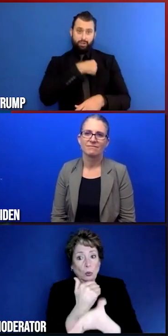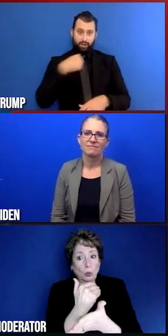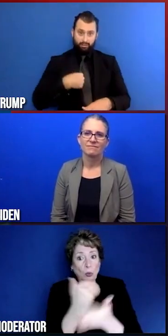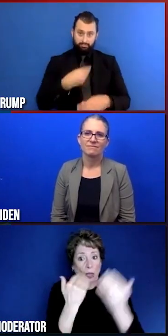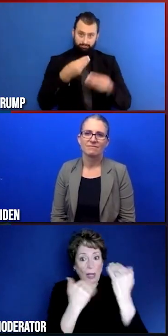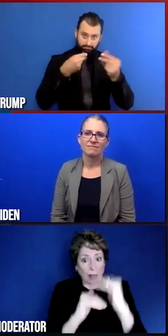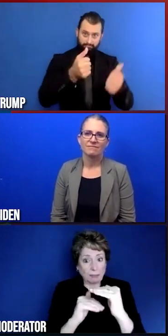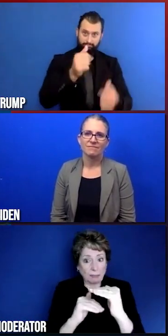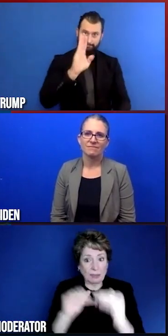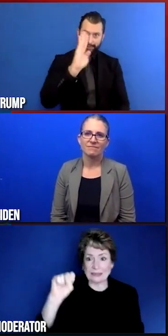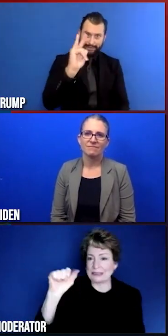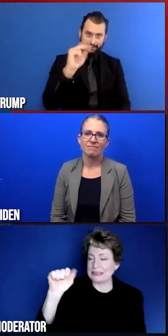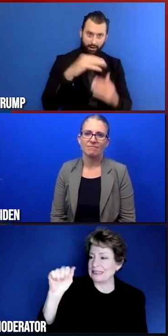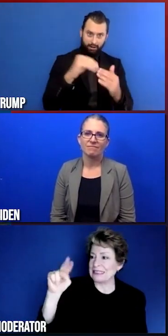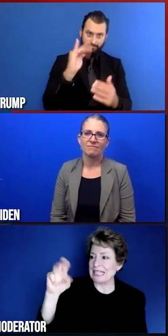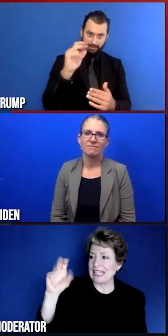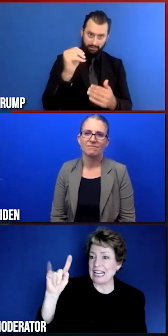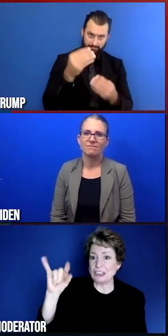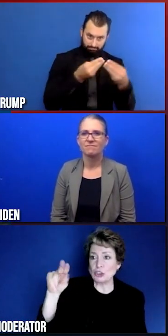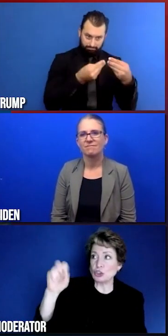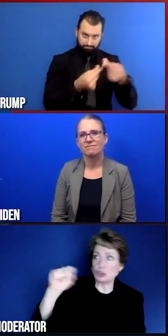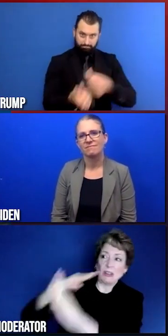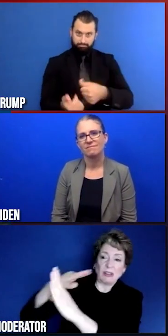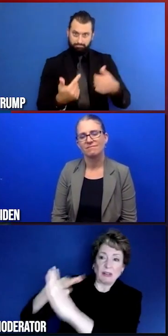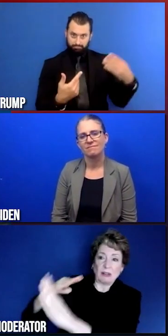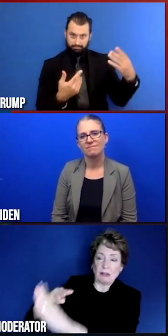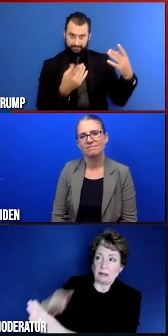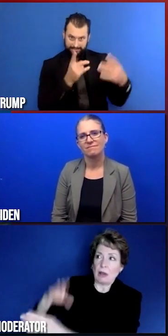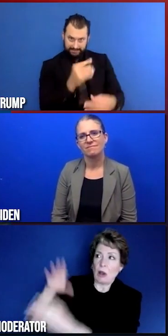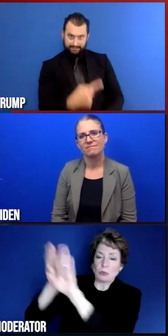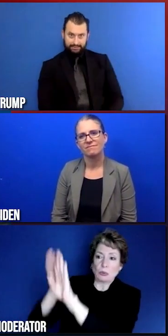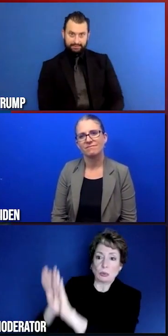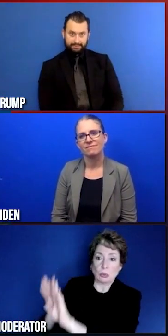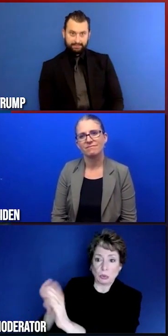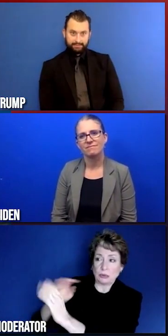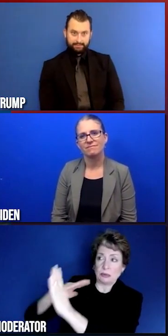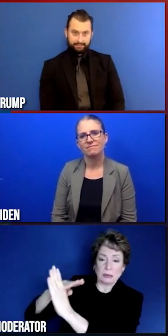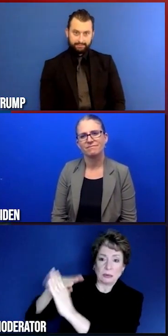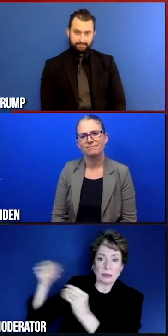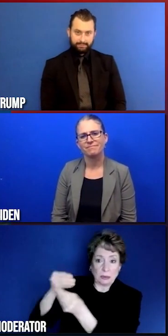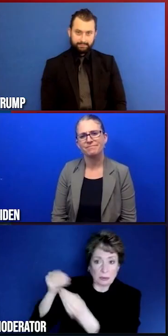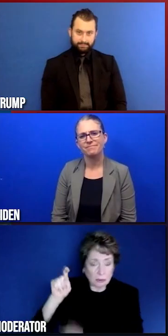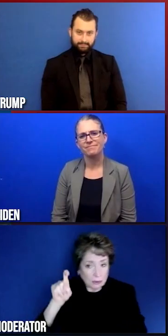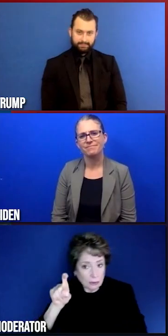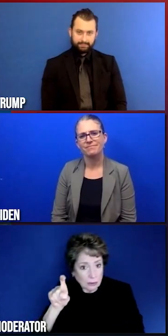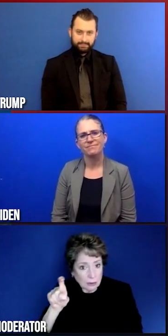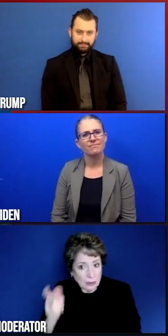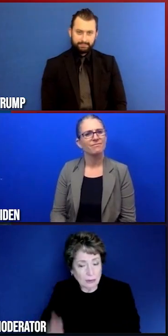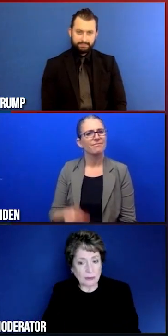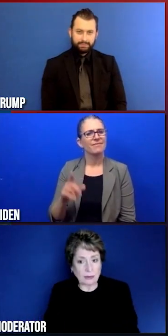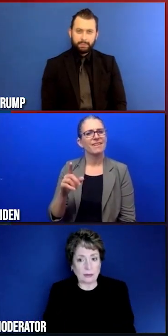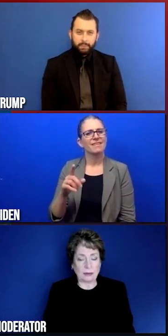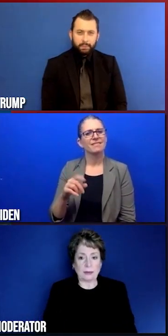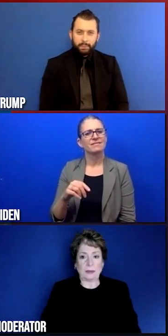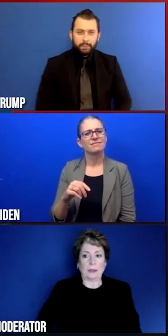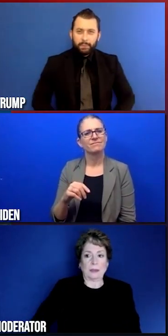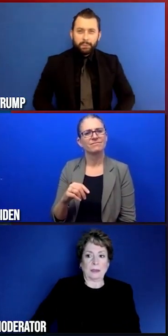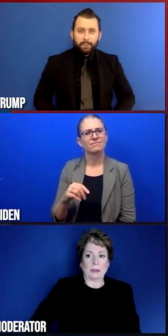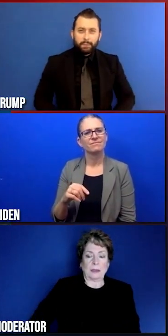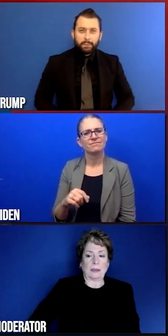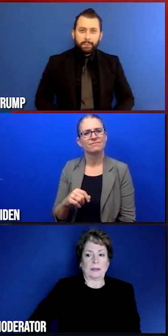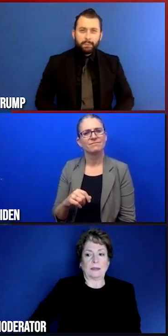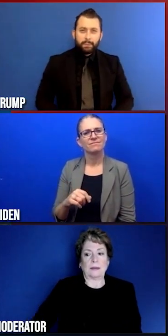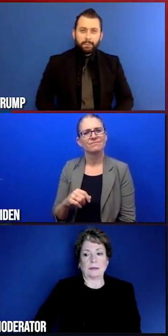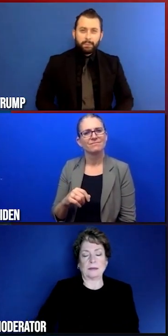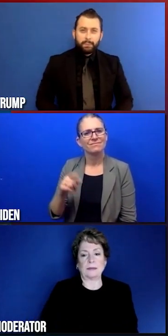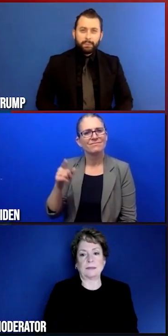farmers. Taxpayers' money. It's what? Taxpayers' money. Didn't come from China. You know who the taxpayer is? It's called China.